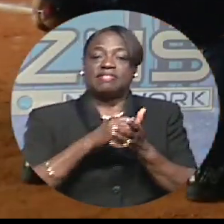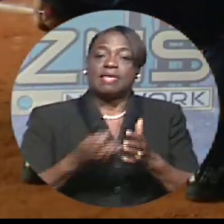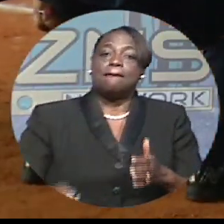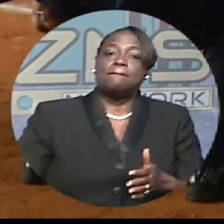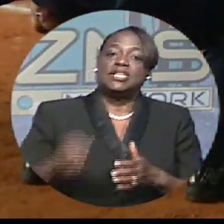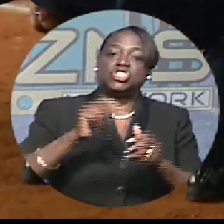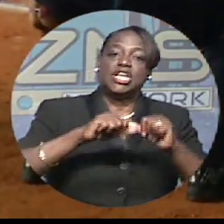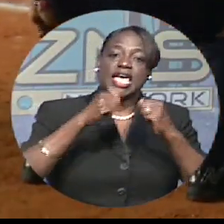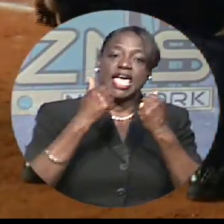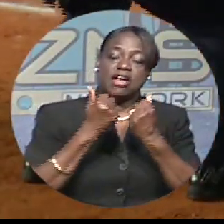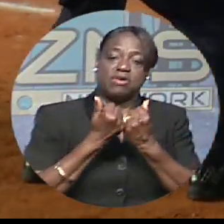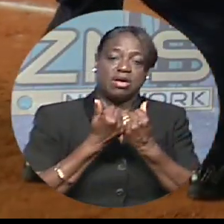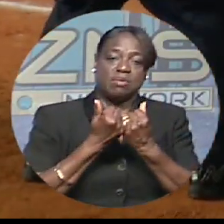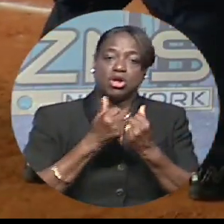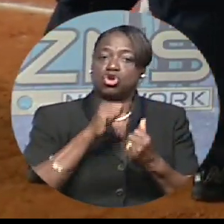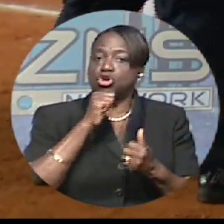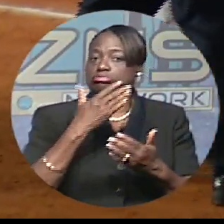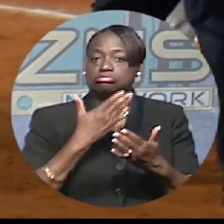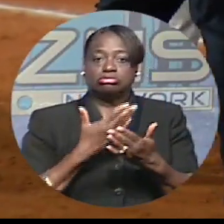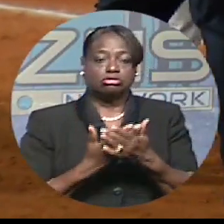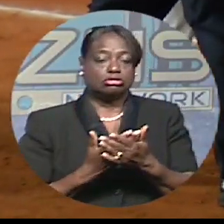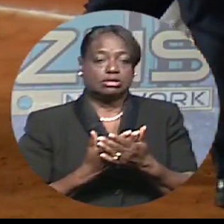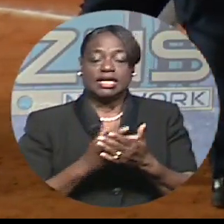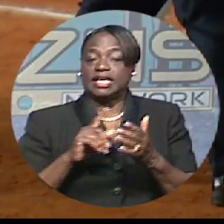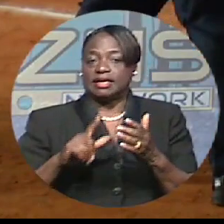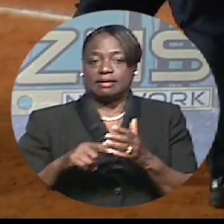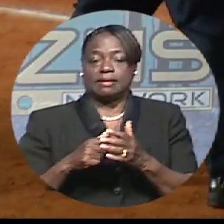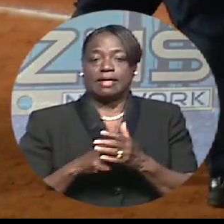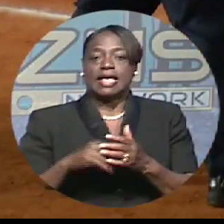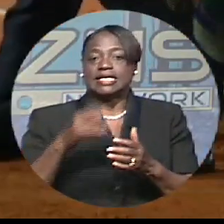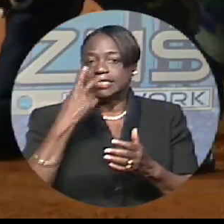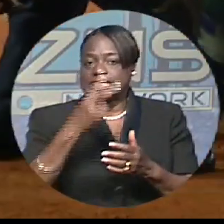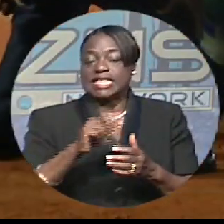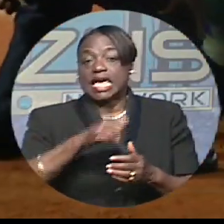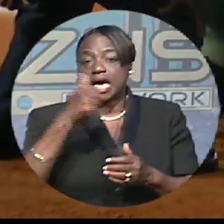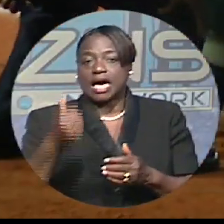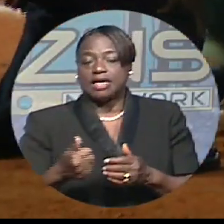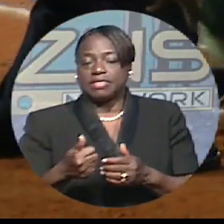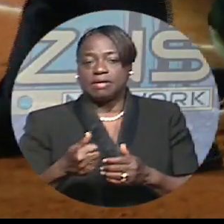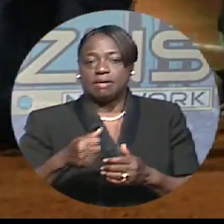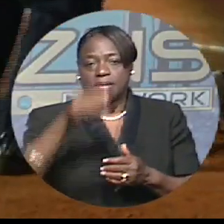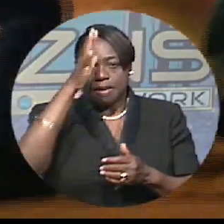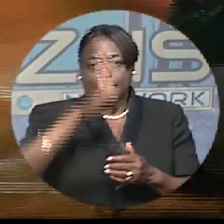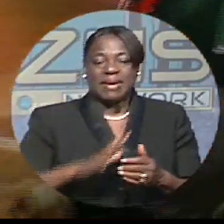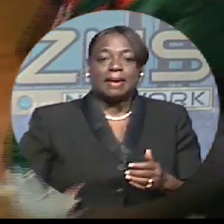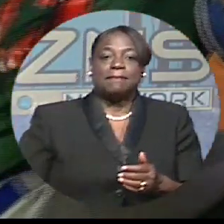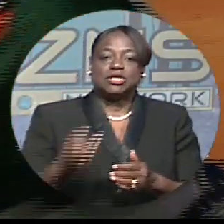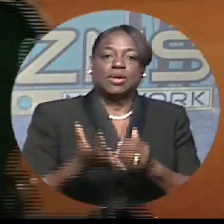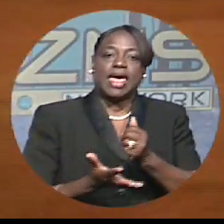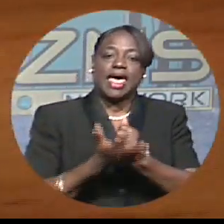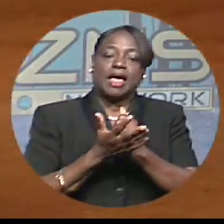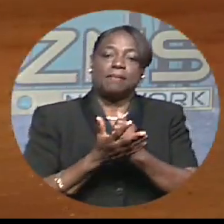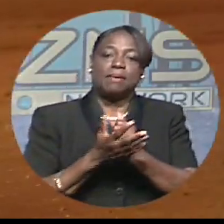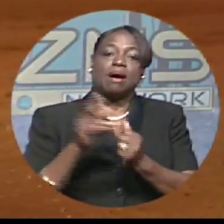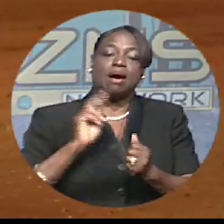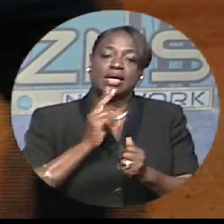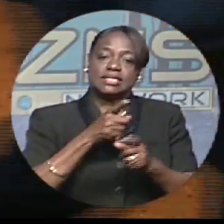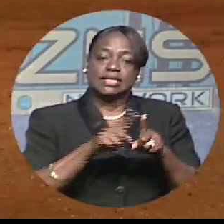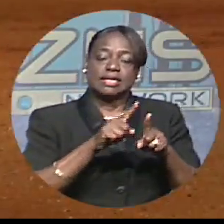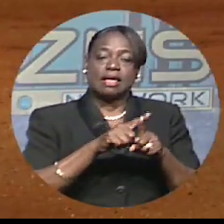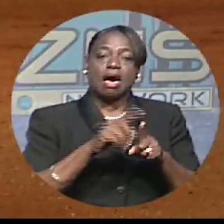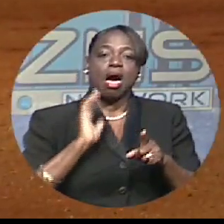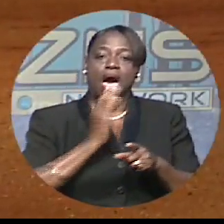lack a whole lot. So based on that and seeing the other guys pitch, it really helped the pitchers there, so we can go back and work on